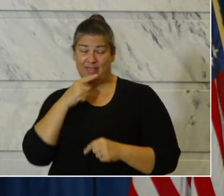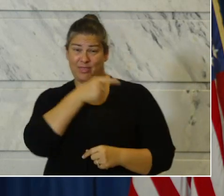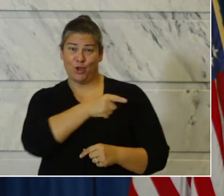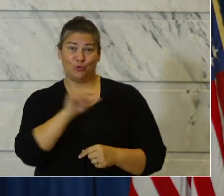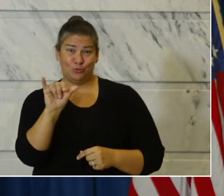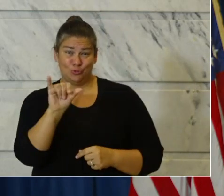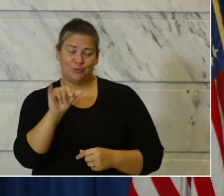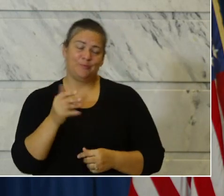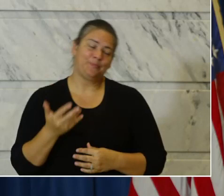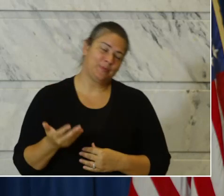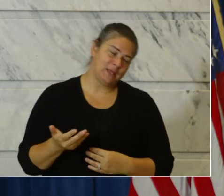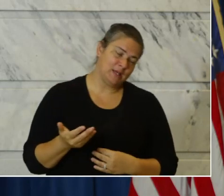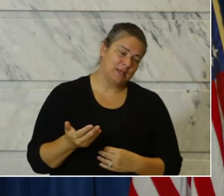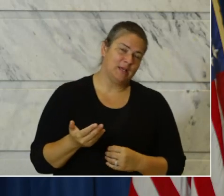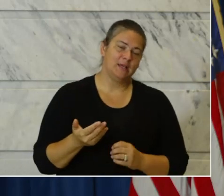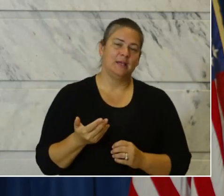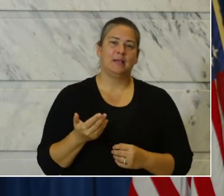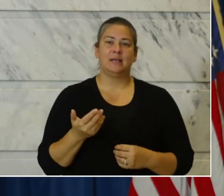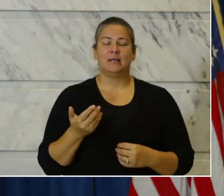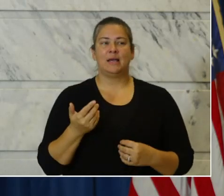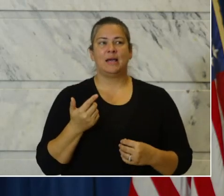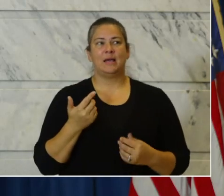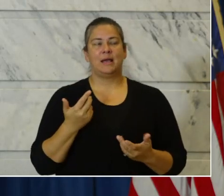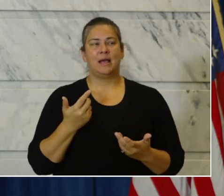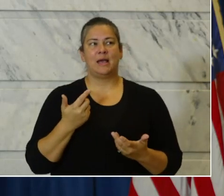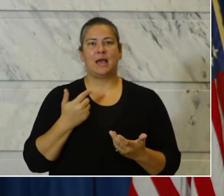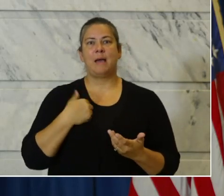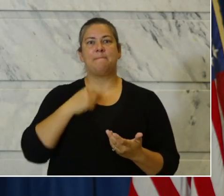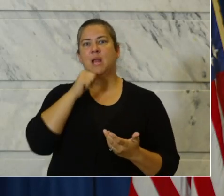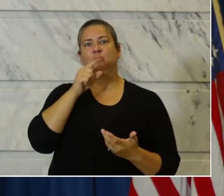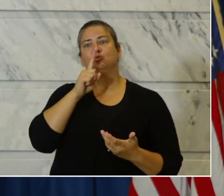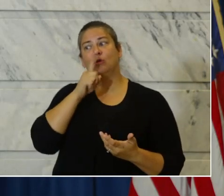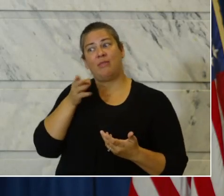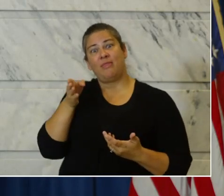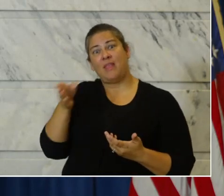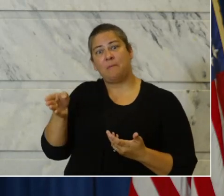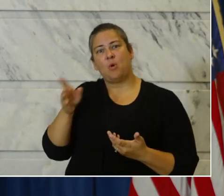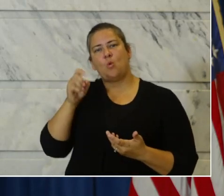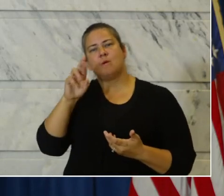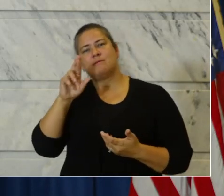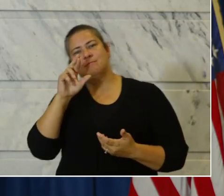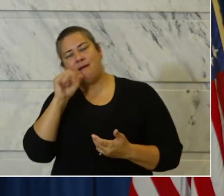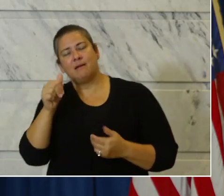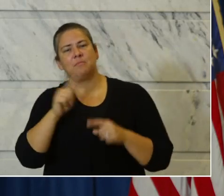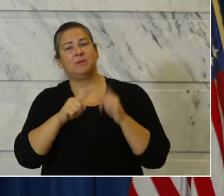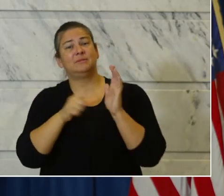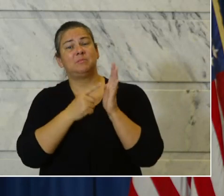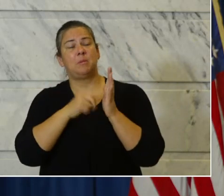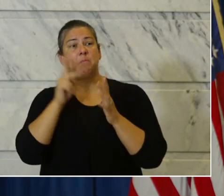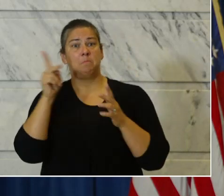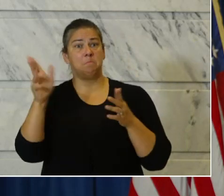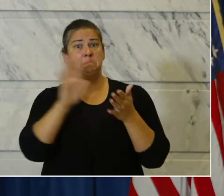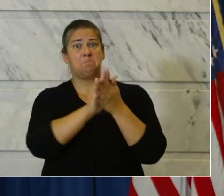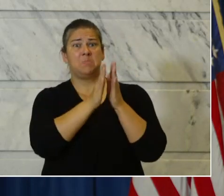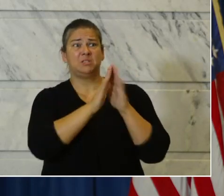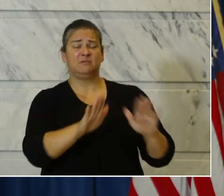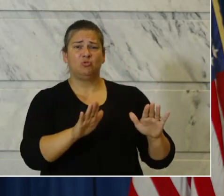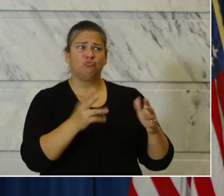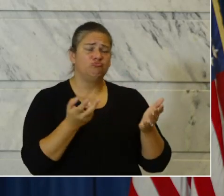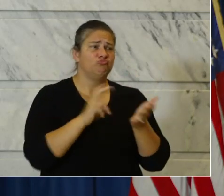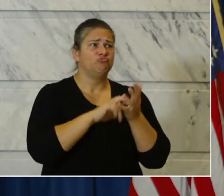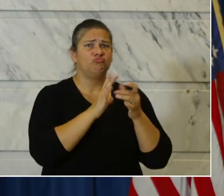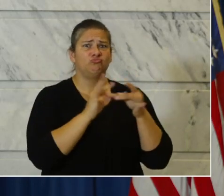them, but there are always individuals that might want to turn something that is peaceful into something that's not, that may dislike